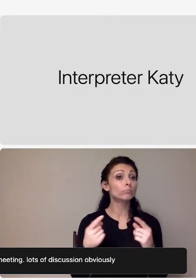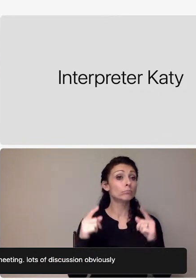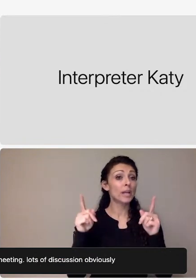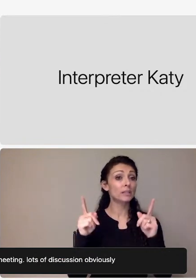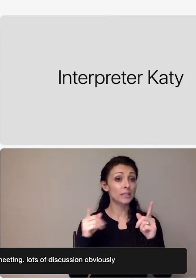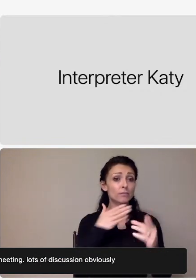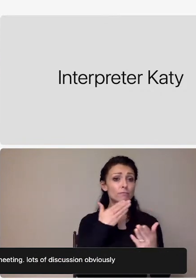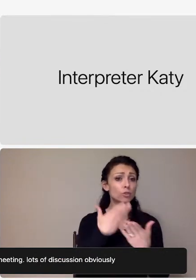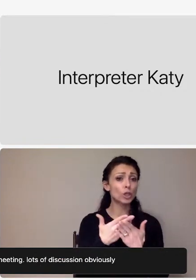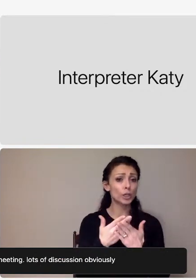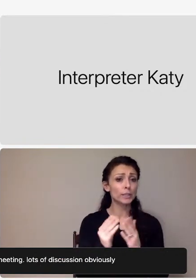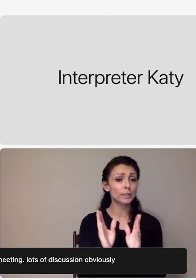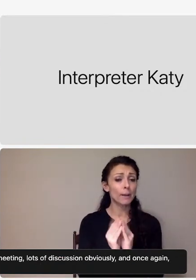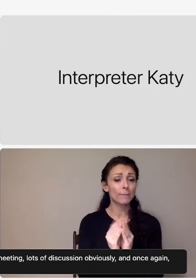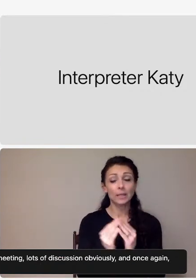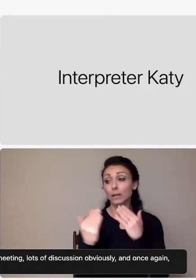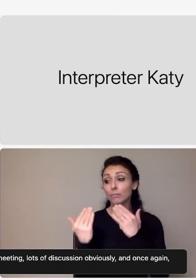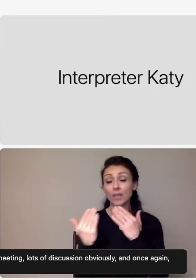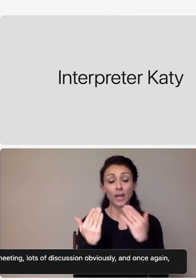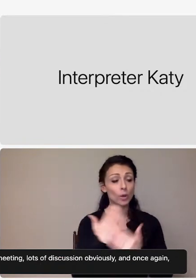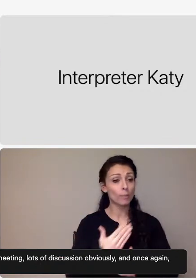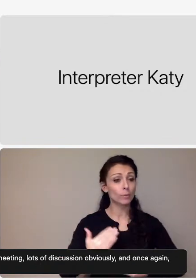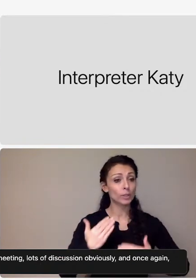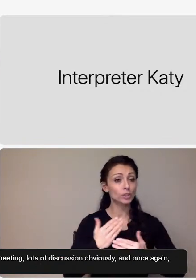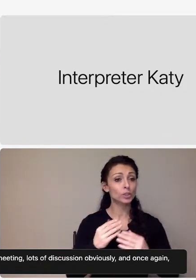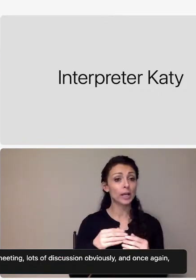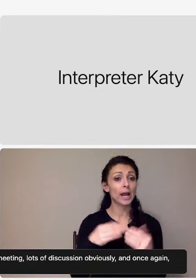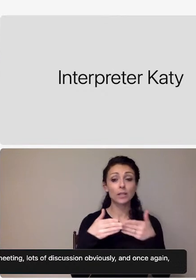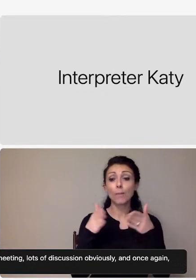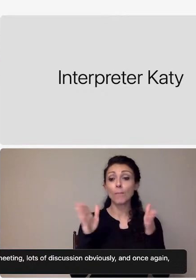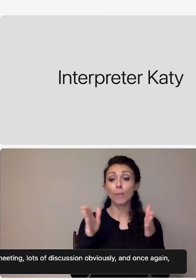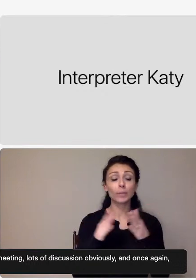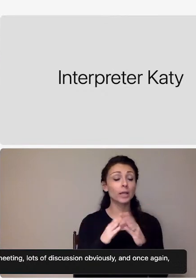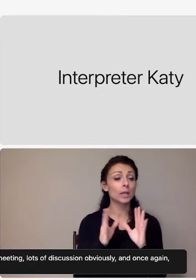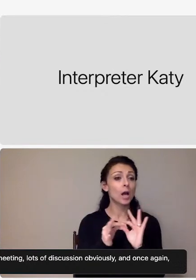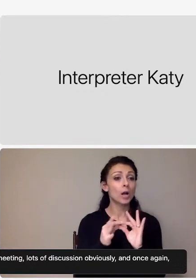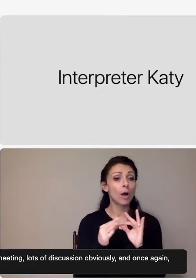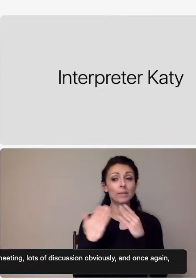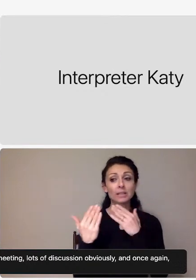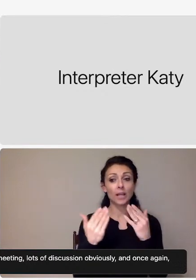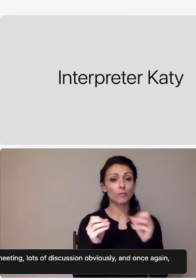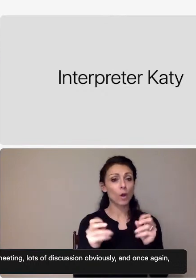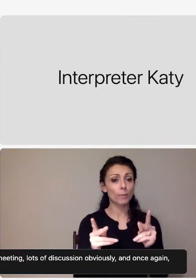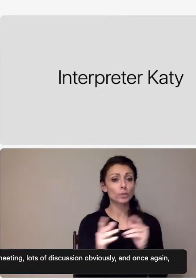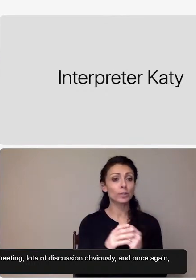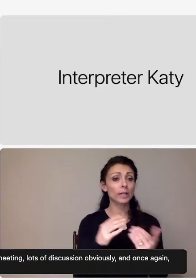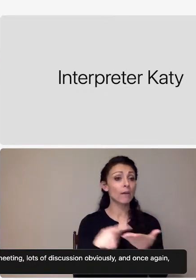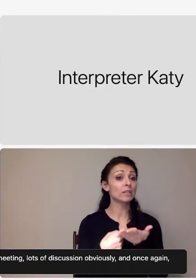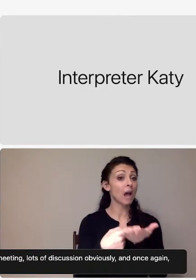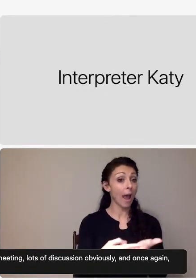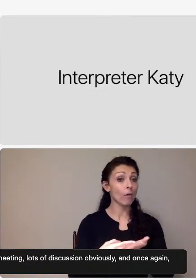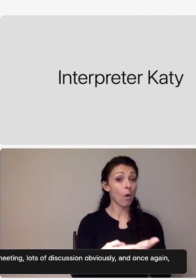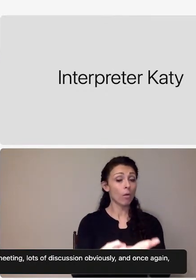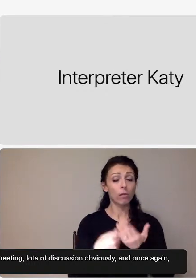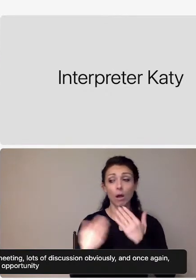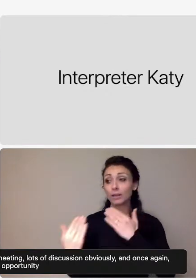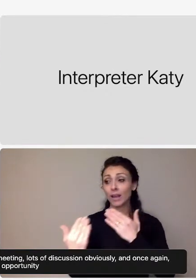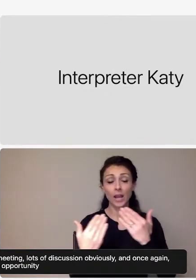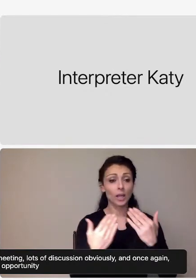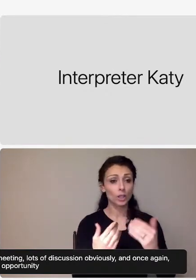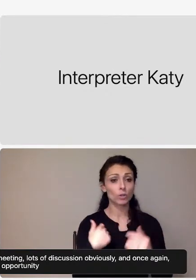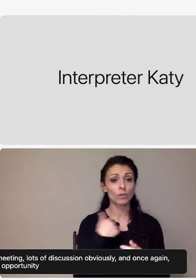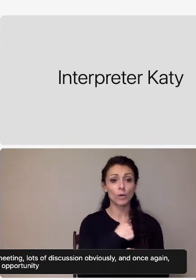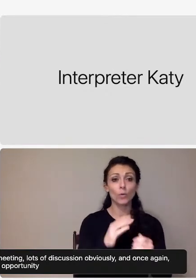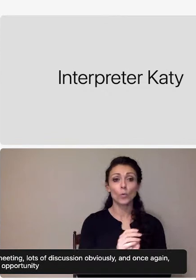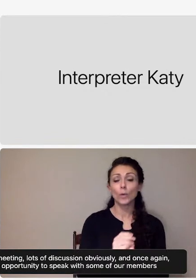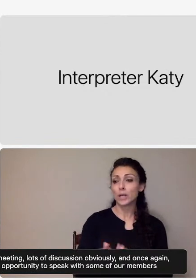once again i appreciate the public comments and the opportunity to have a dialogue which i think is important i want to thank ms peracci for the opportunity to speak with some of our ace